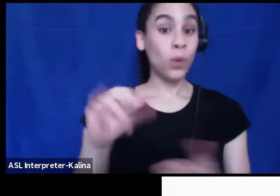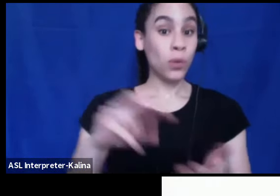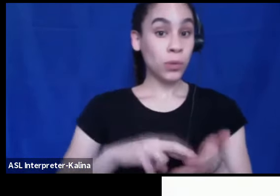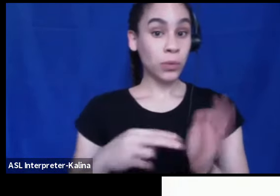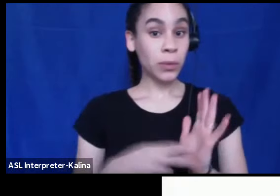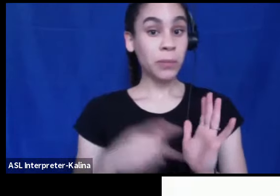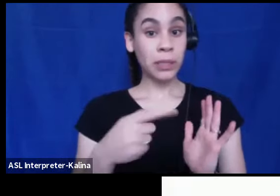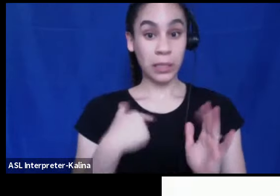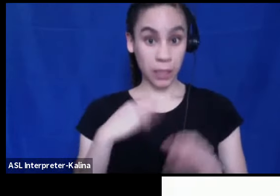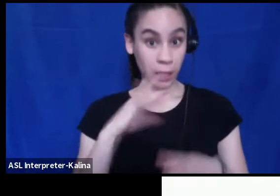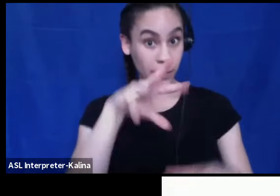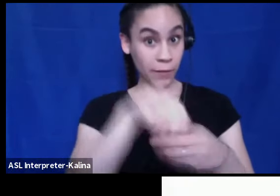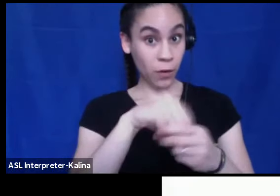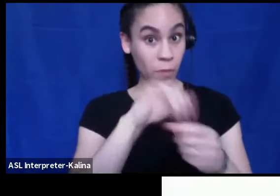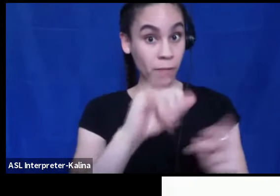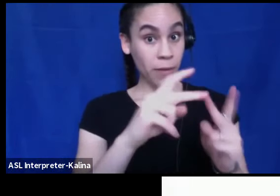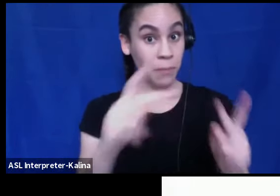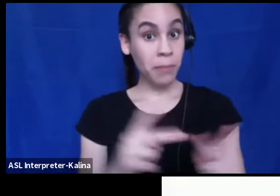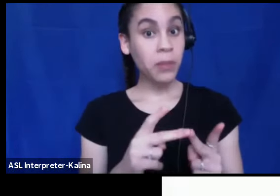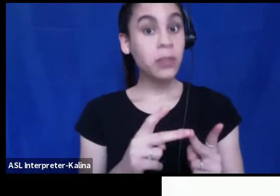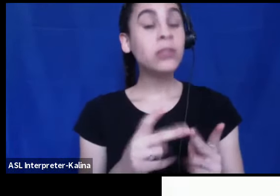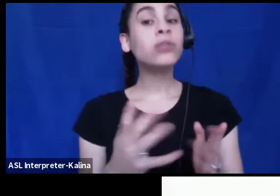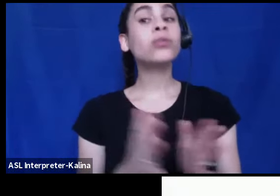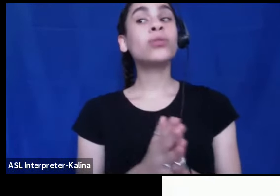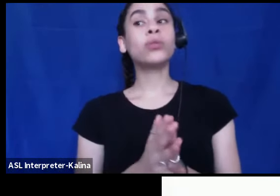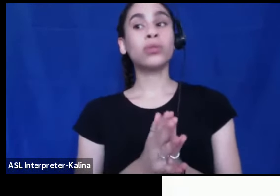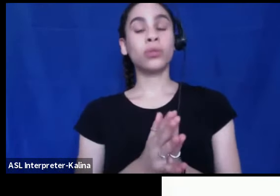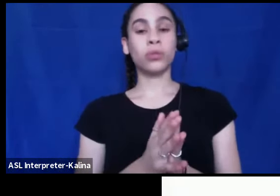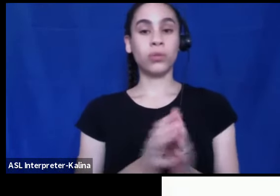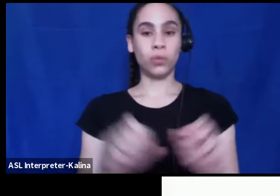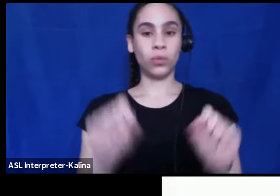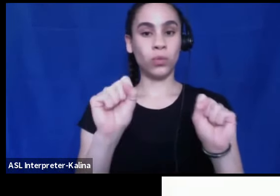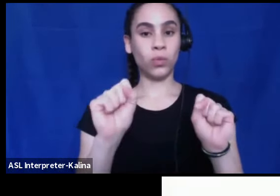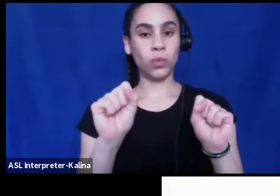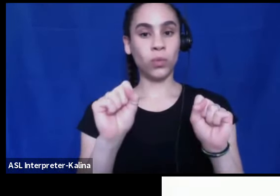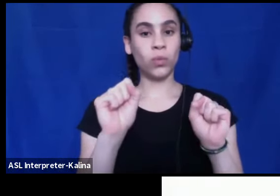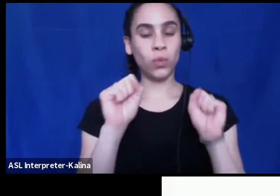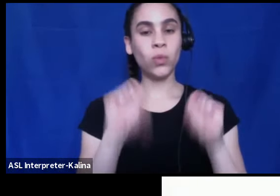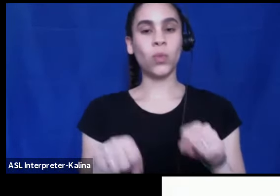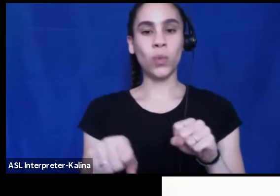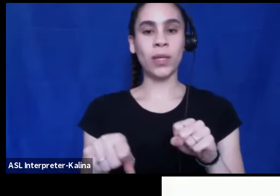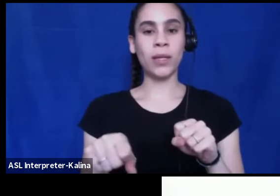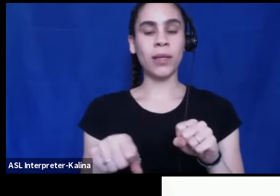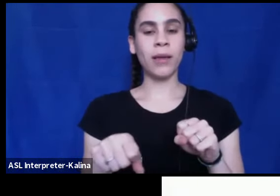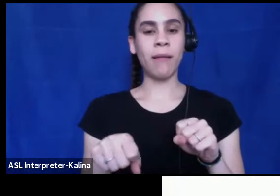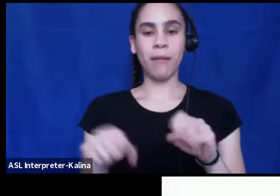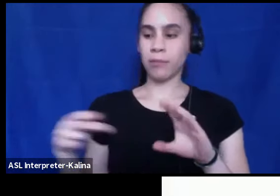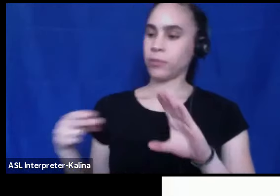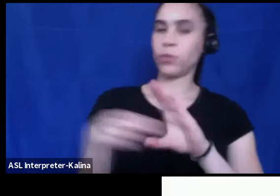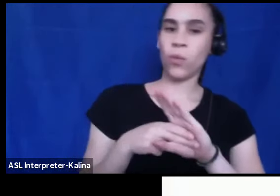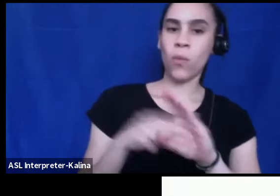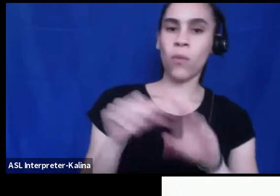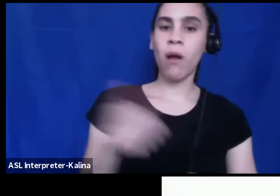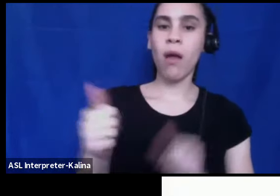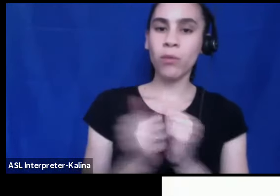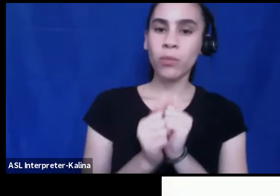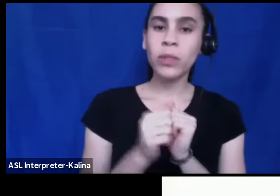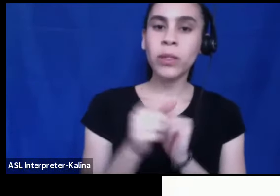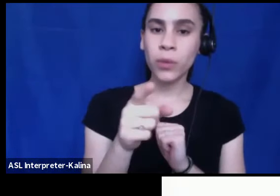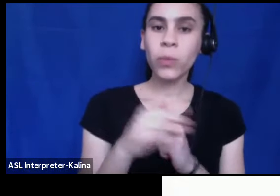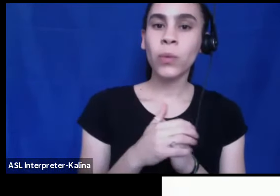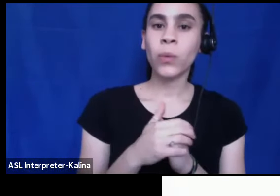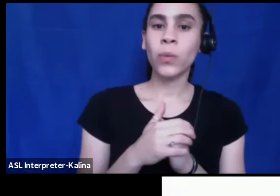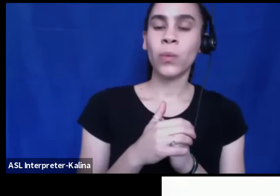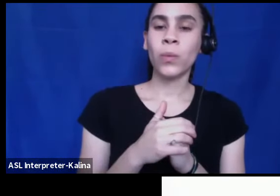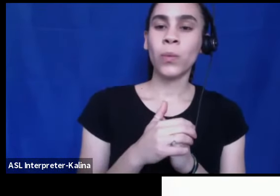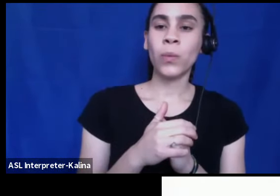those positions, that you bring people with you, right? As you finally you have a responsibility that when you get into those roles where you